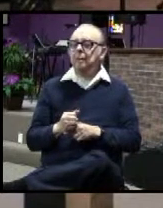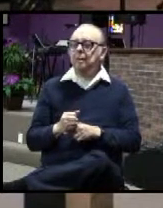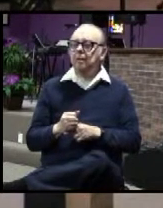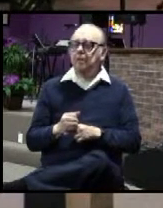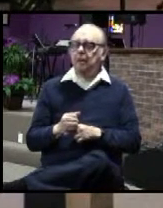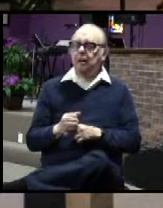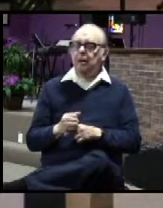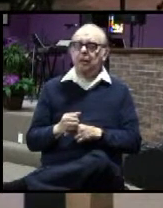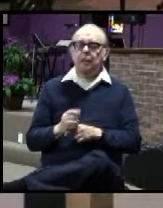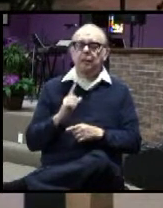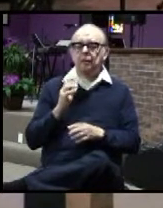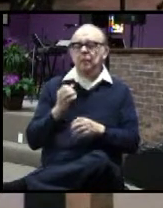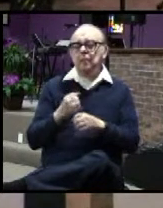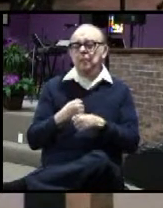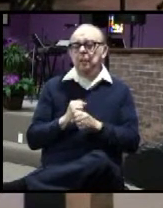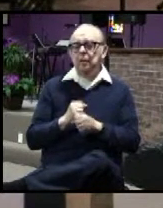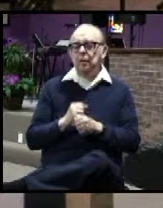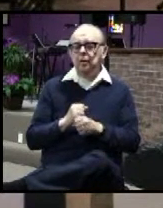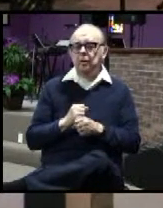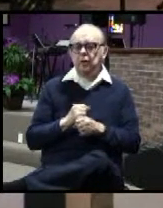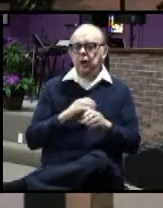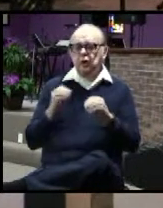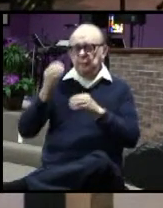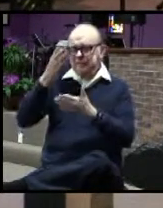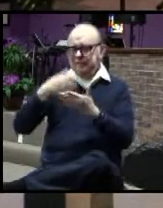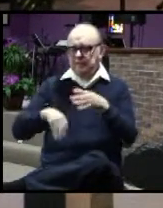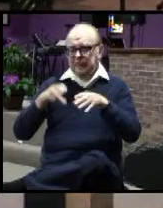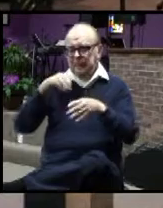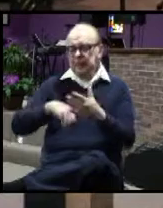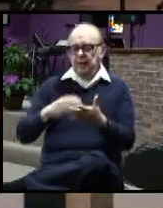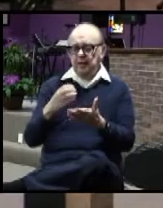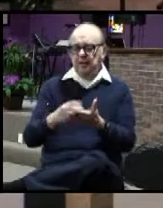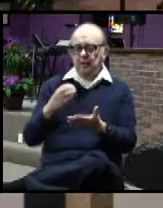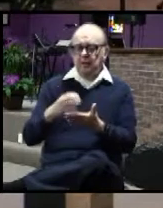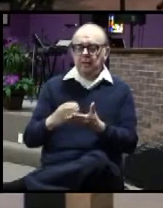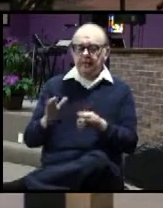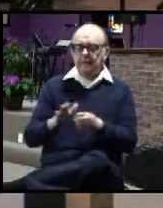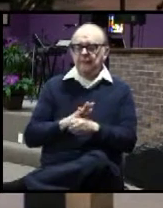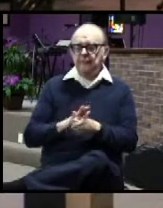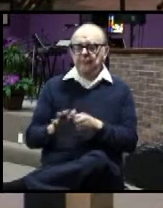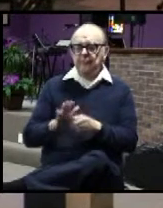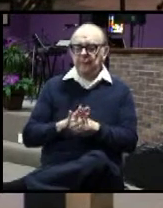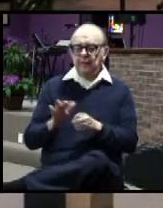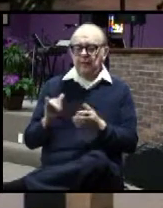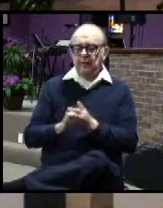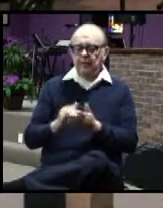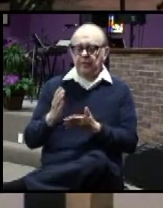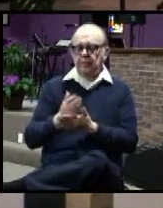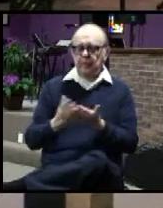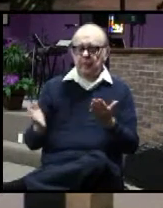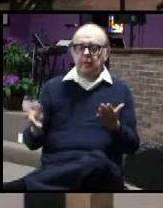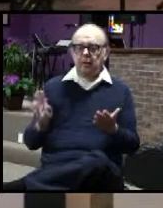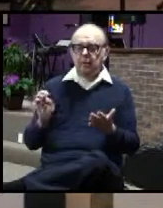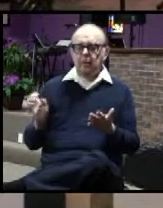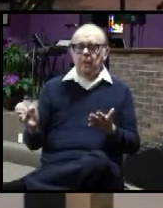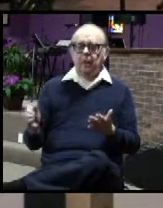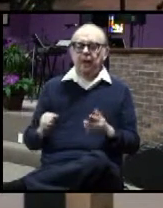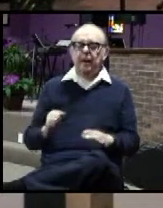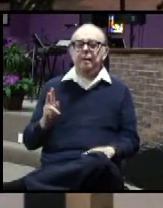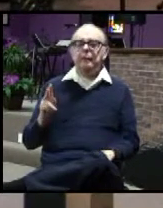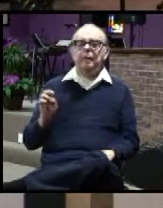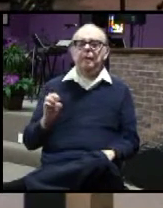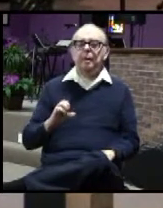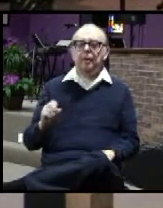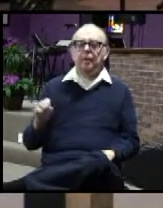It was made to put something in it, to fill it with something. It was to be a vessel to